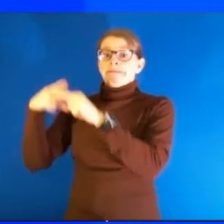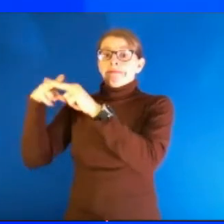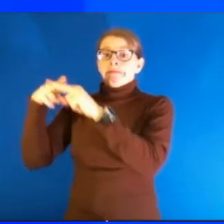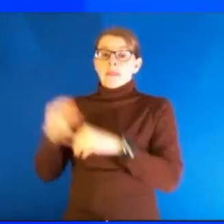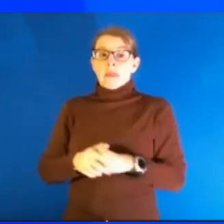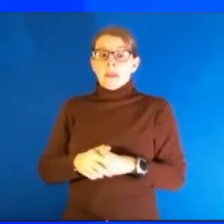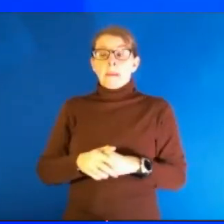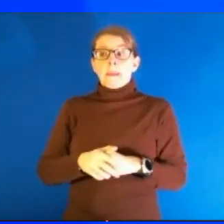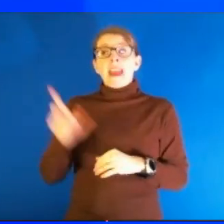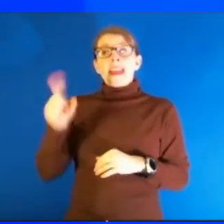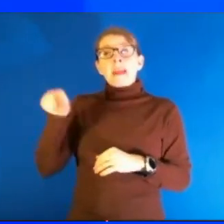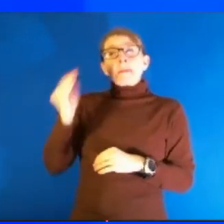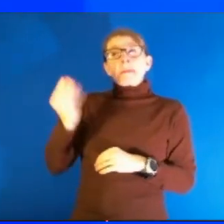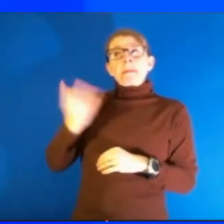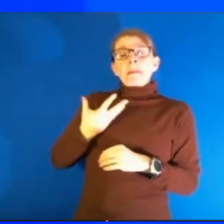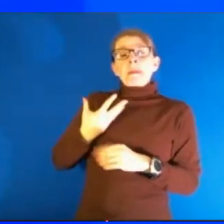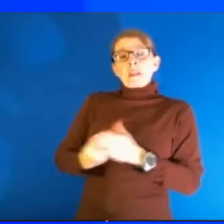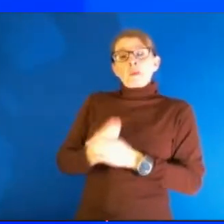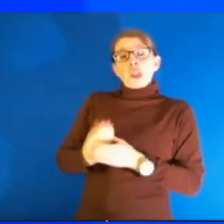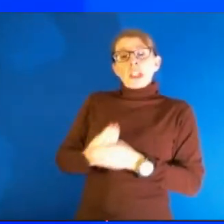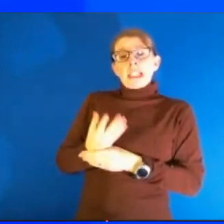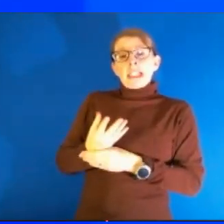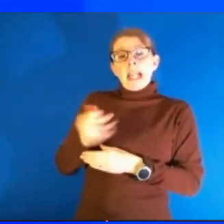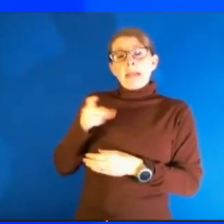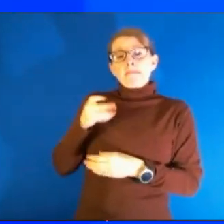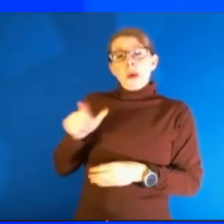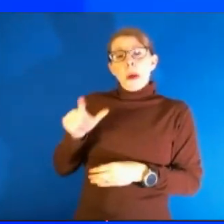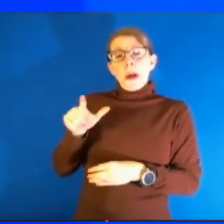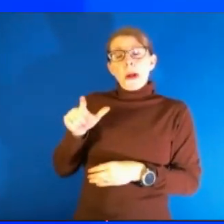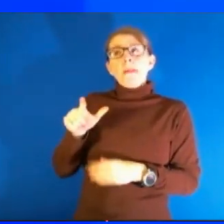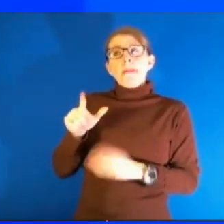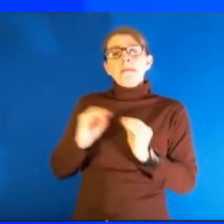told that in the spring, like maybe in April, we'll be